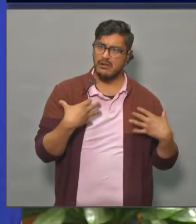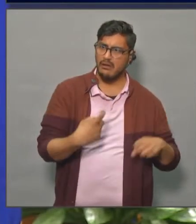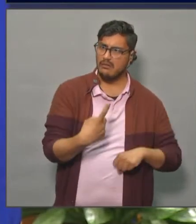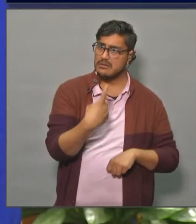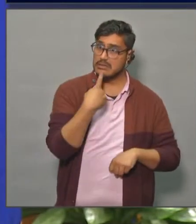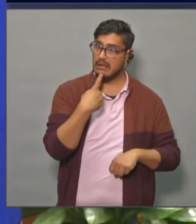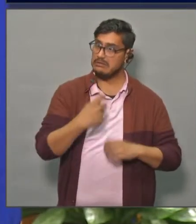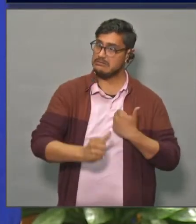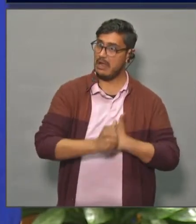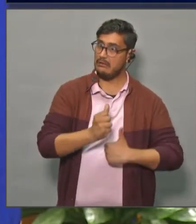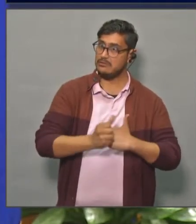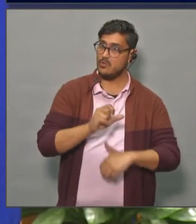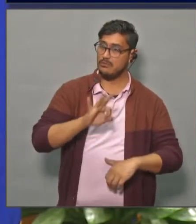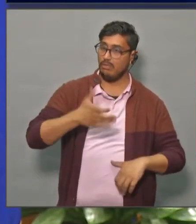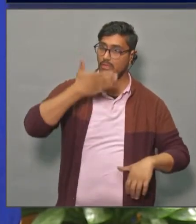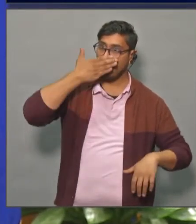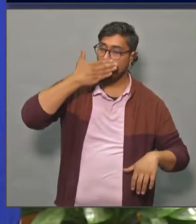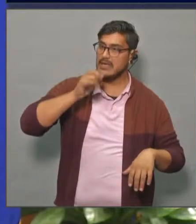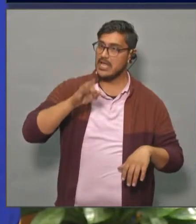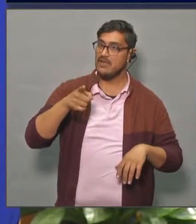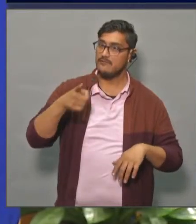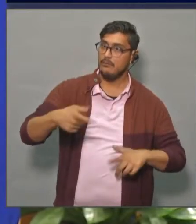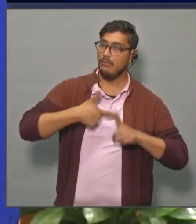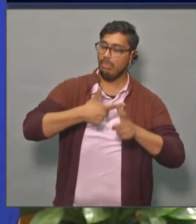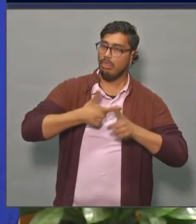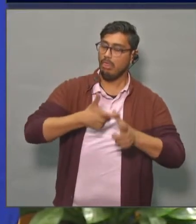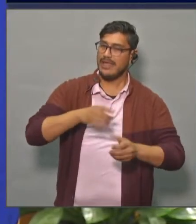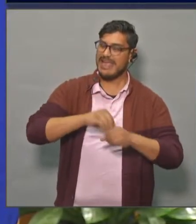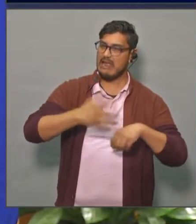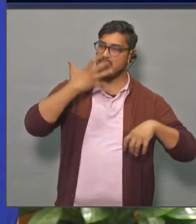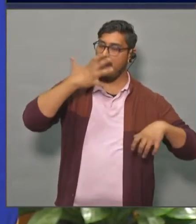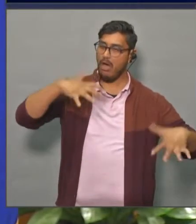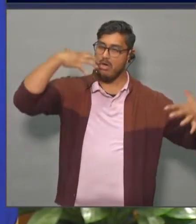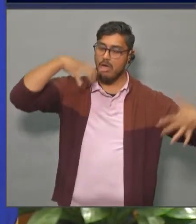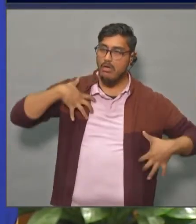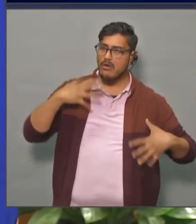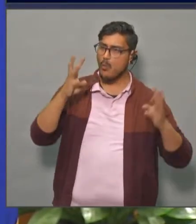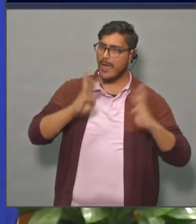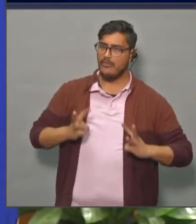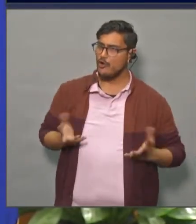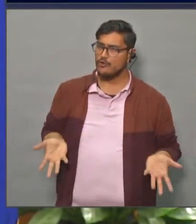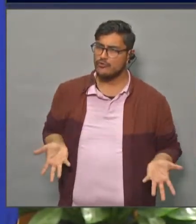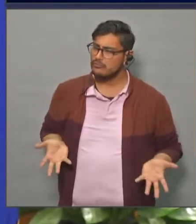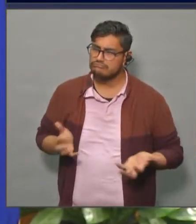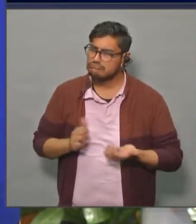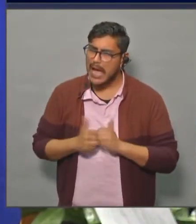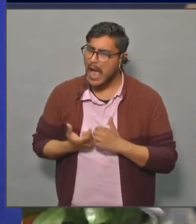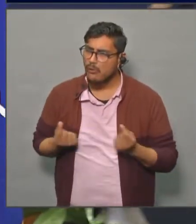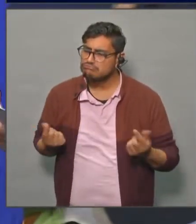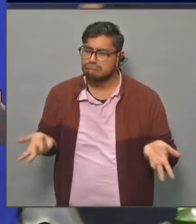to wear a face covering while exerting yourself in hot weather. So how should we deal with this?